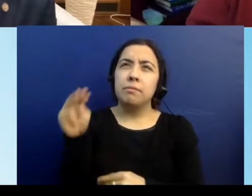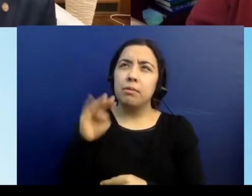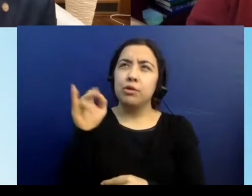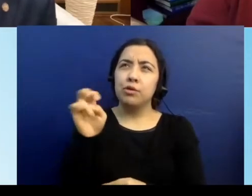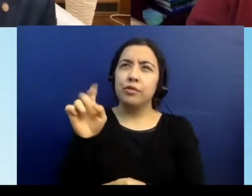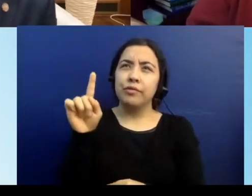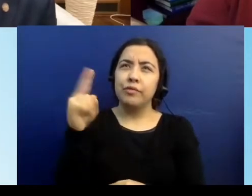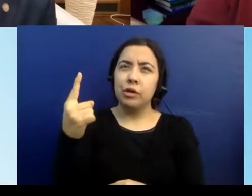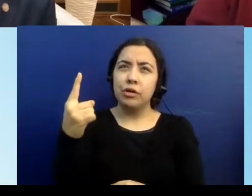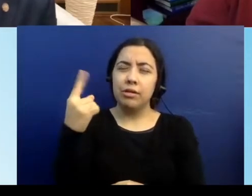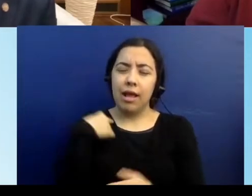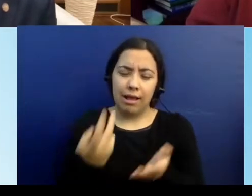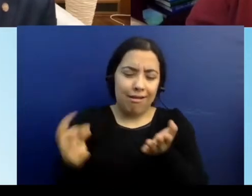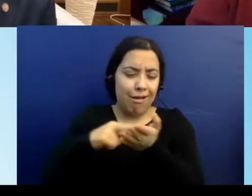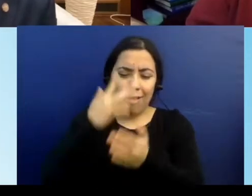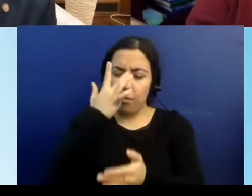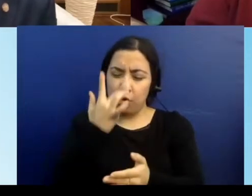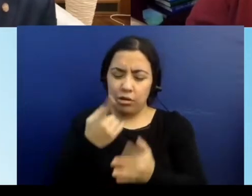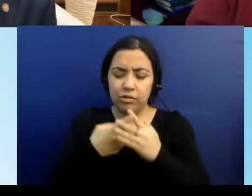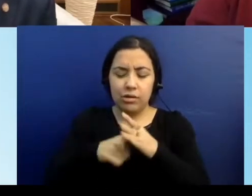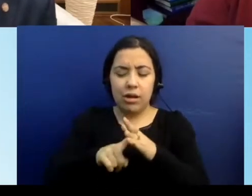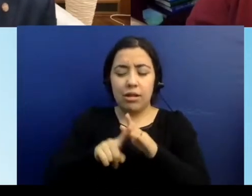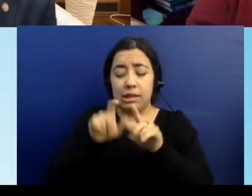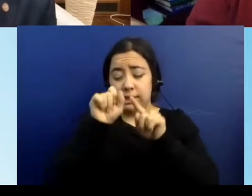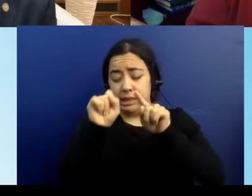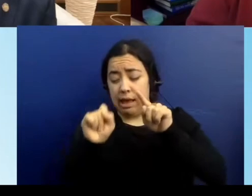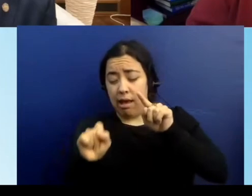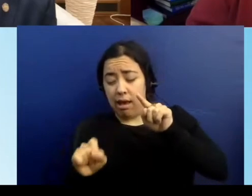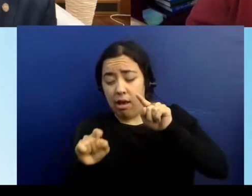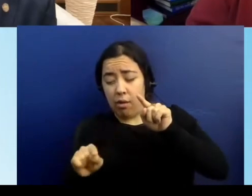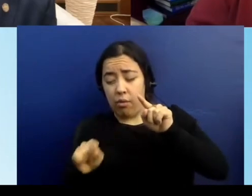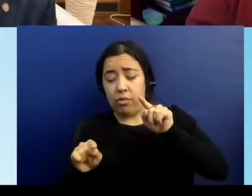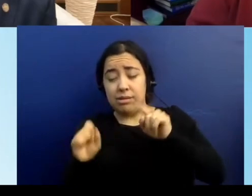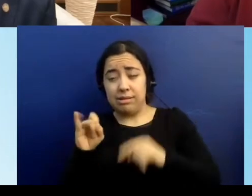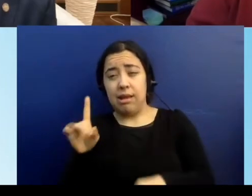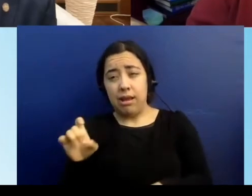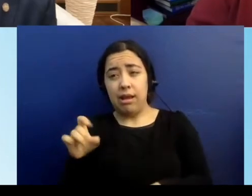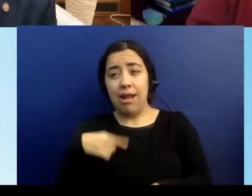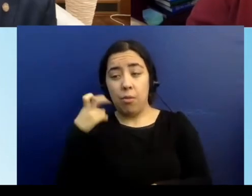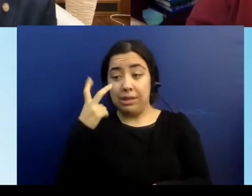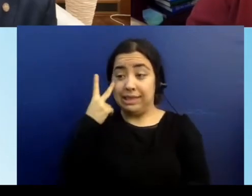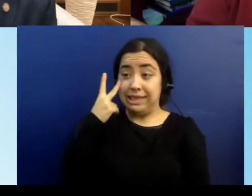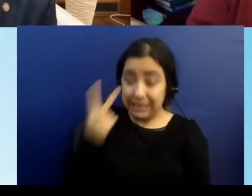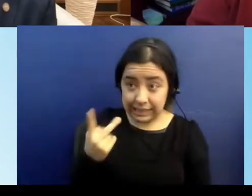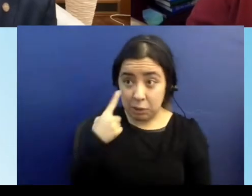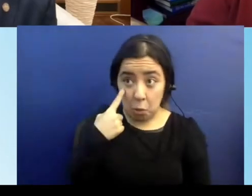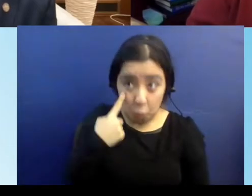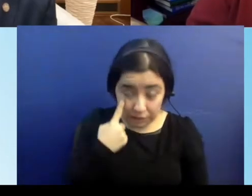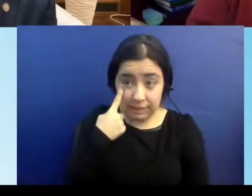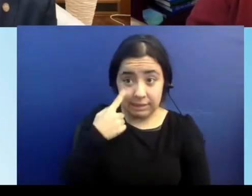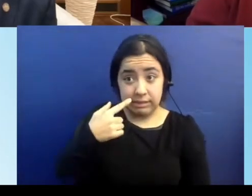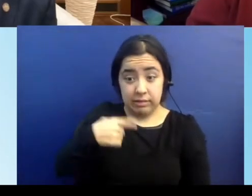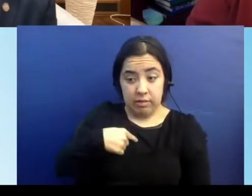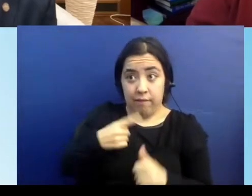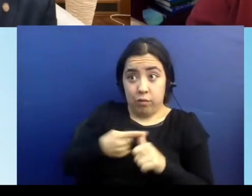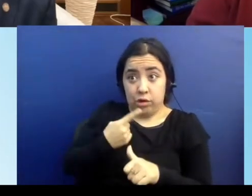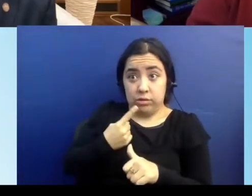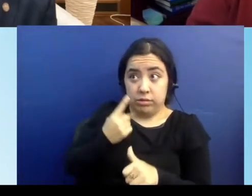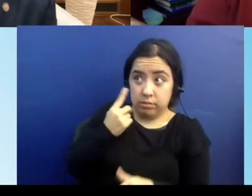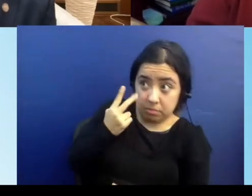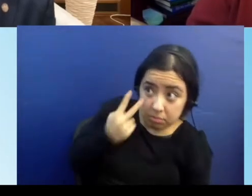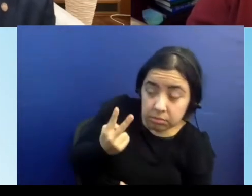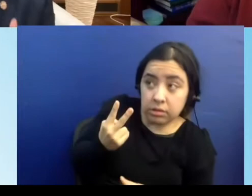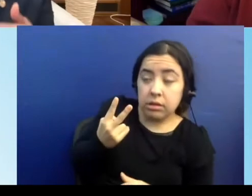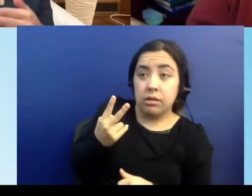see the damage and the harm firsthand. And it was 2 days